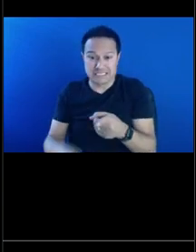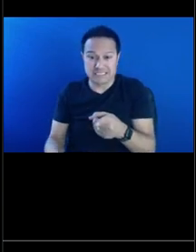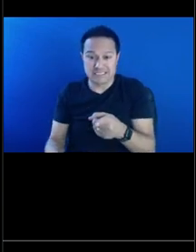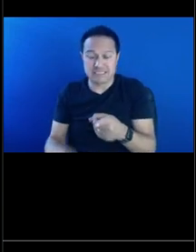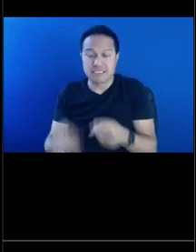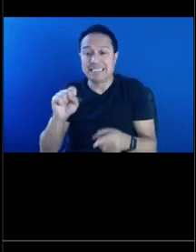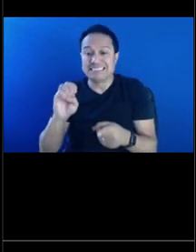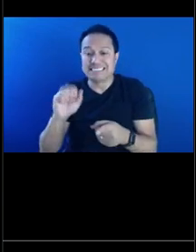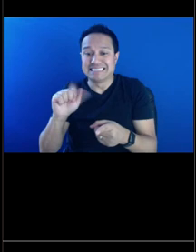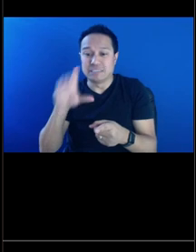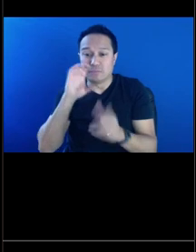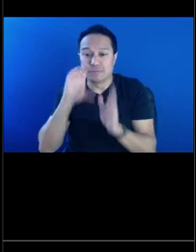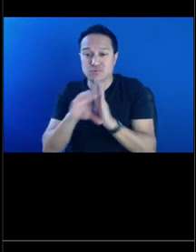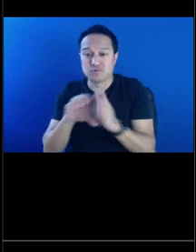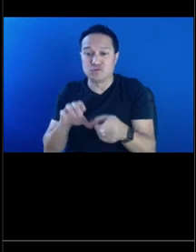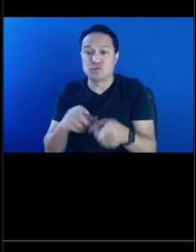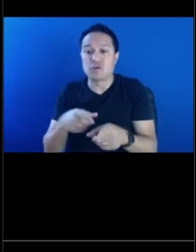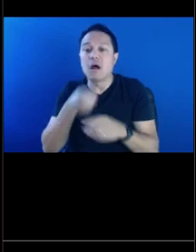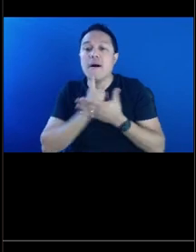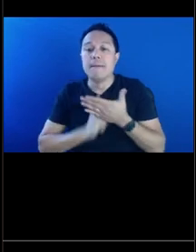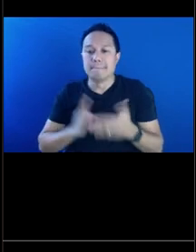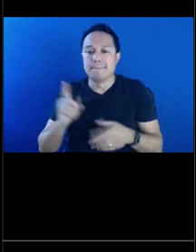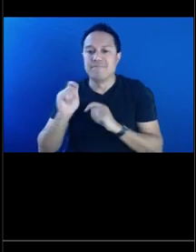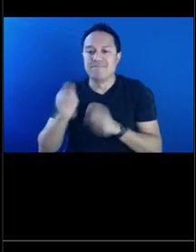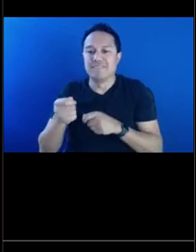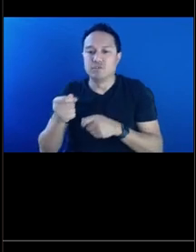a fish hook, and those can be particularly dangerous.